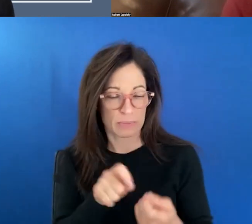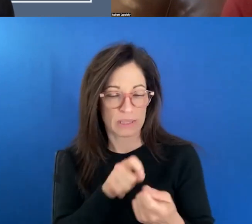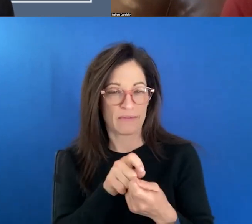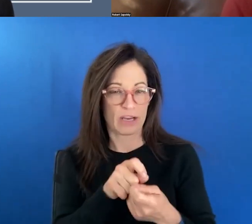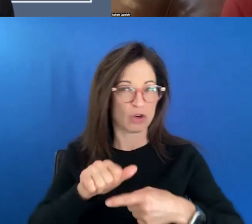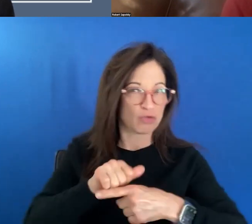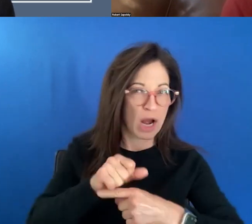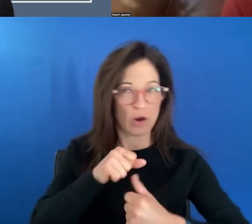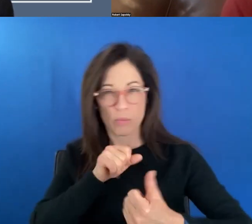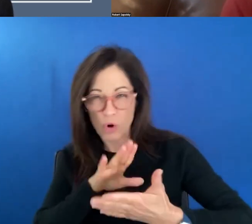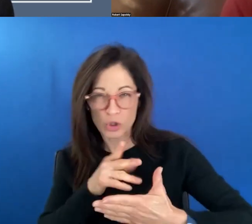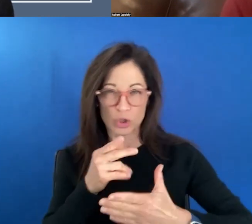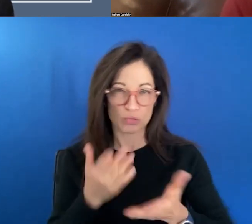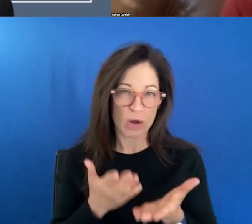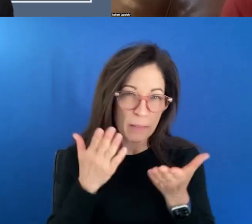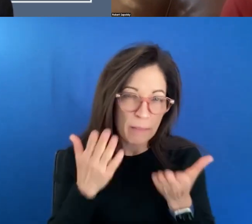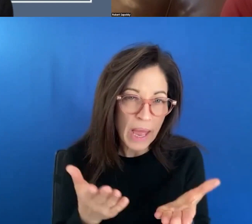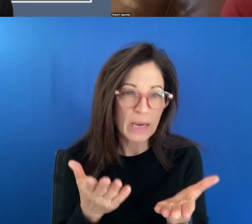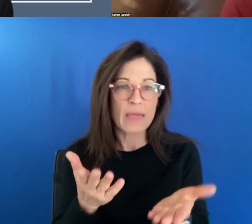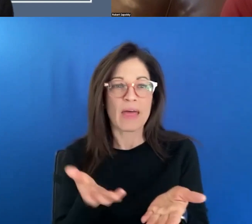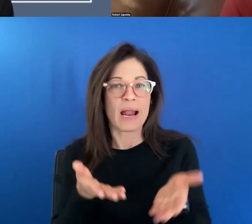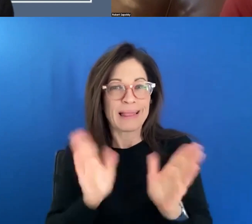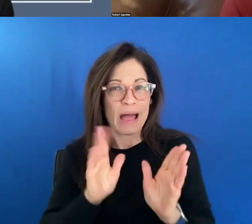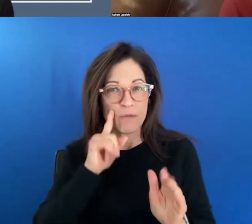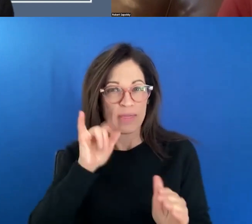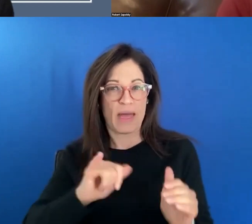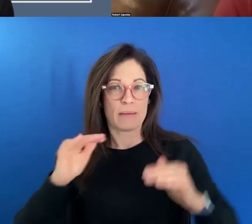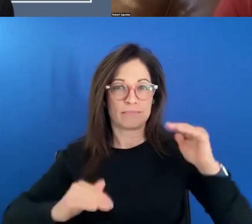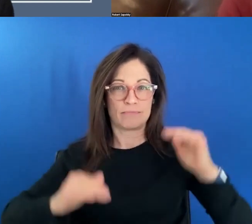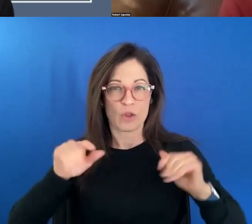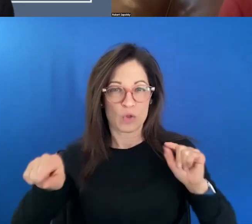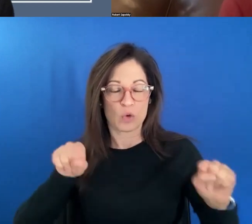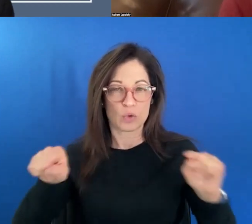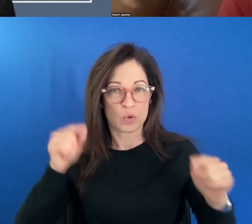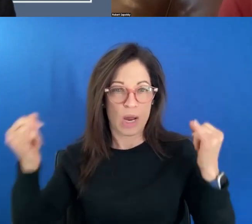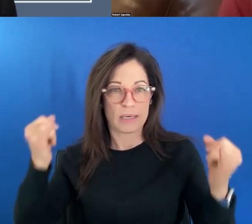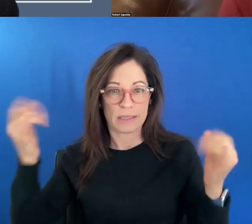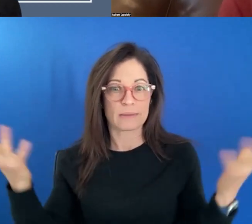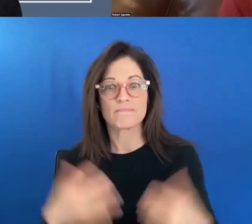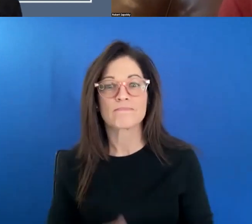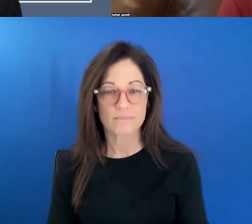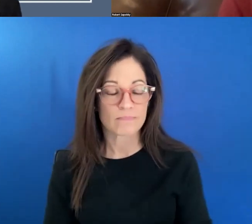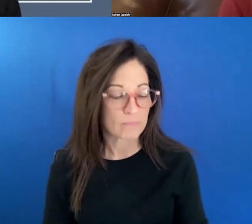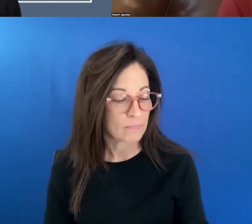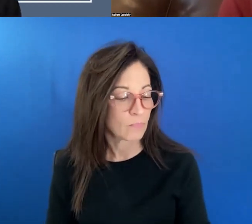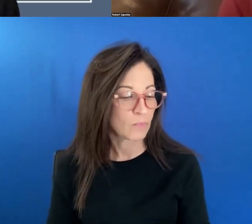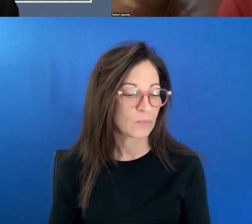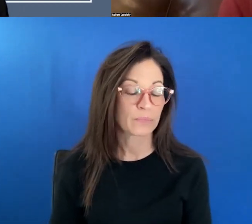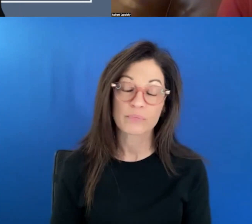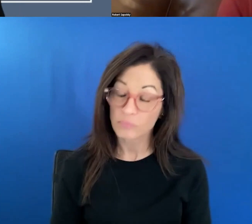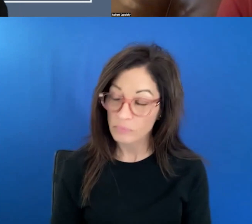recommend to try to cultivate that delicate equilibrium between those two states. Well, all that